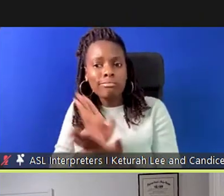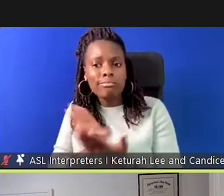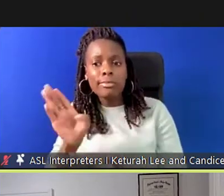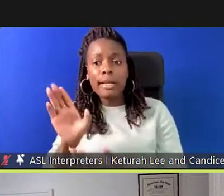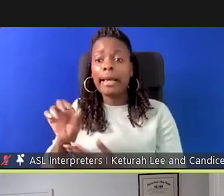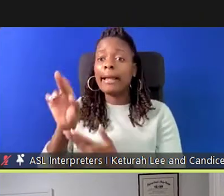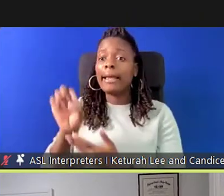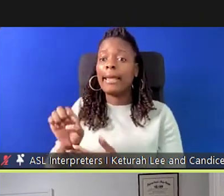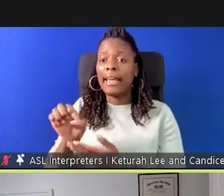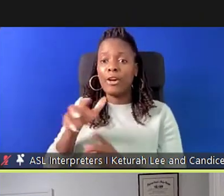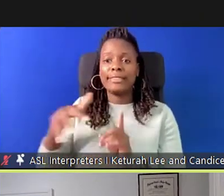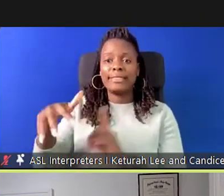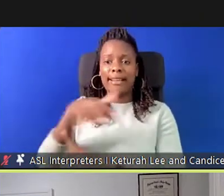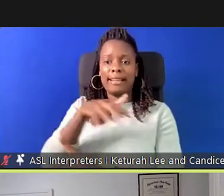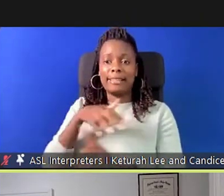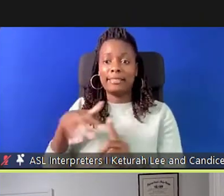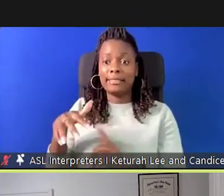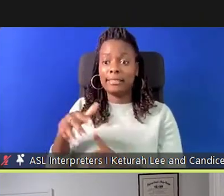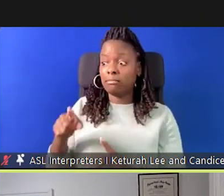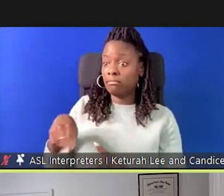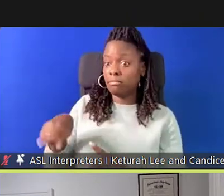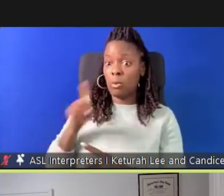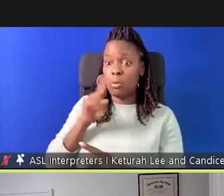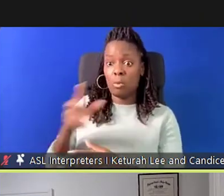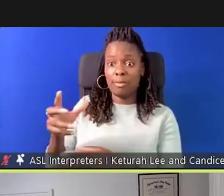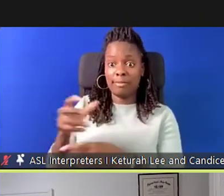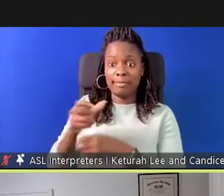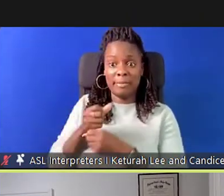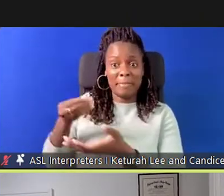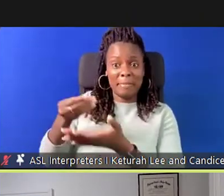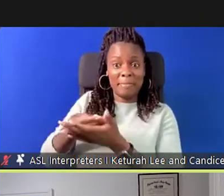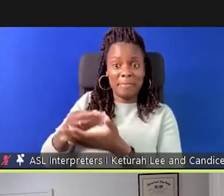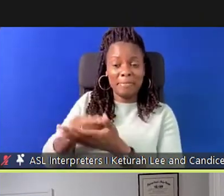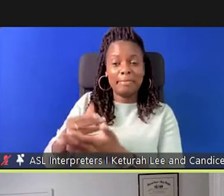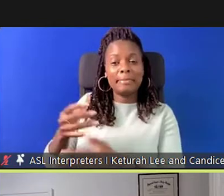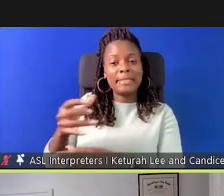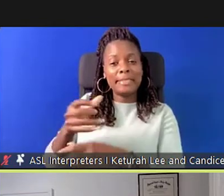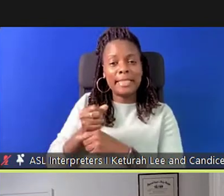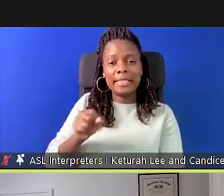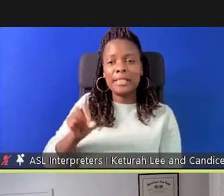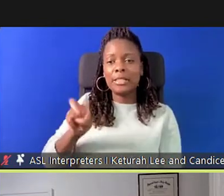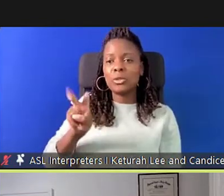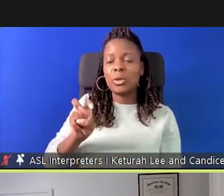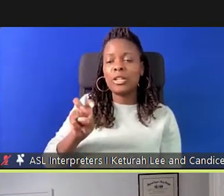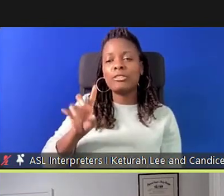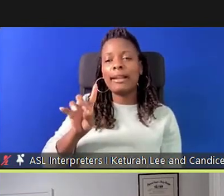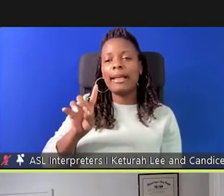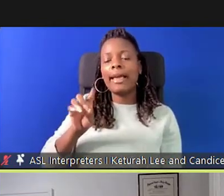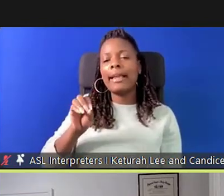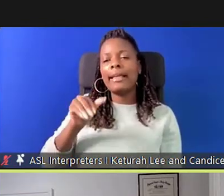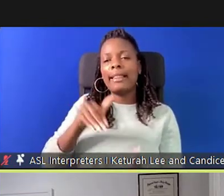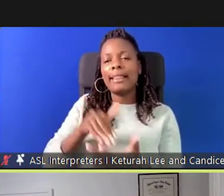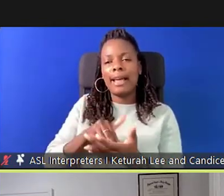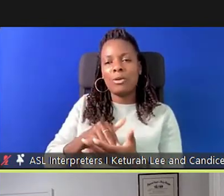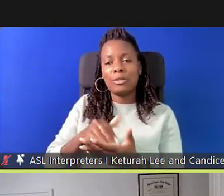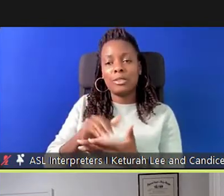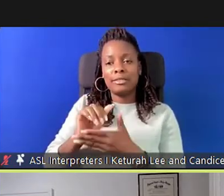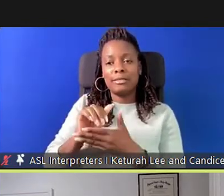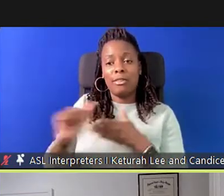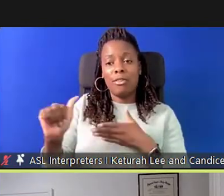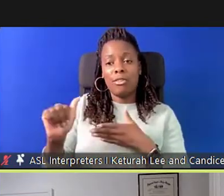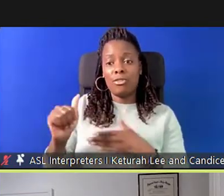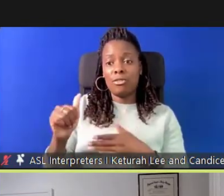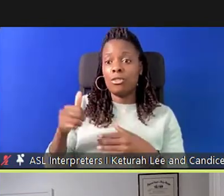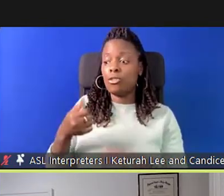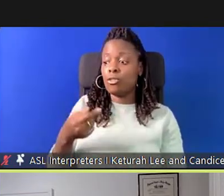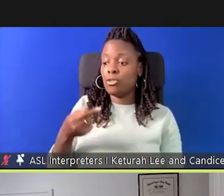scholar receives a 2-year, $180,000 grant to work on an innovative project that will advance the